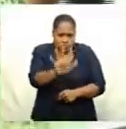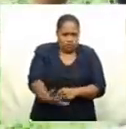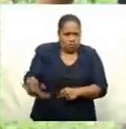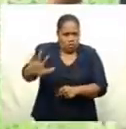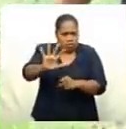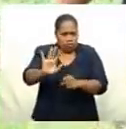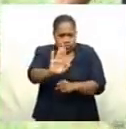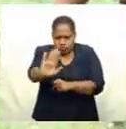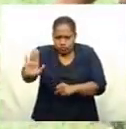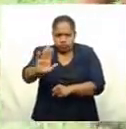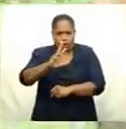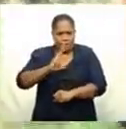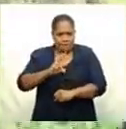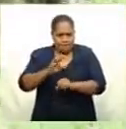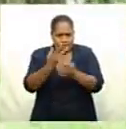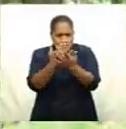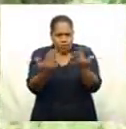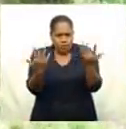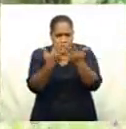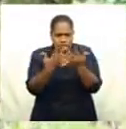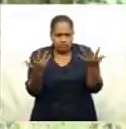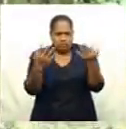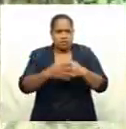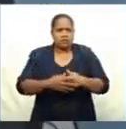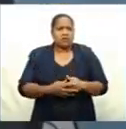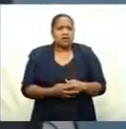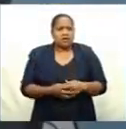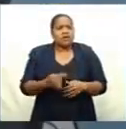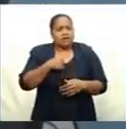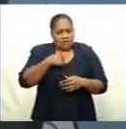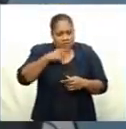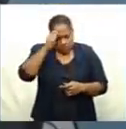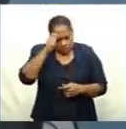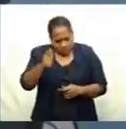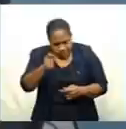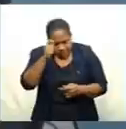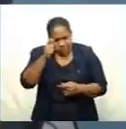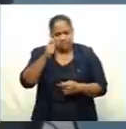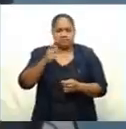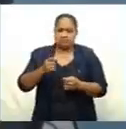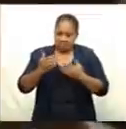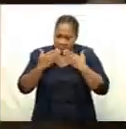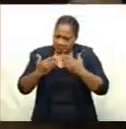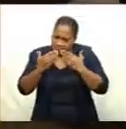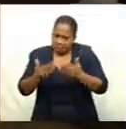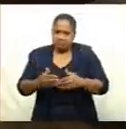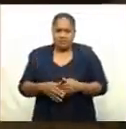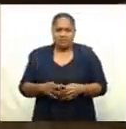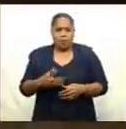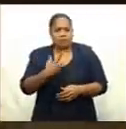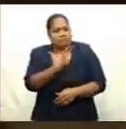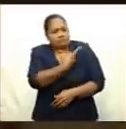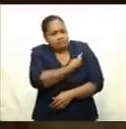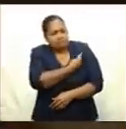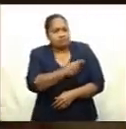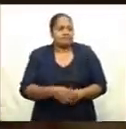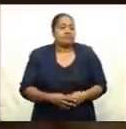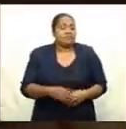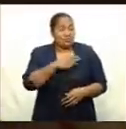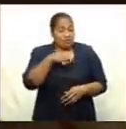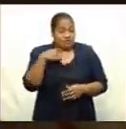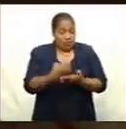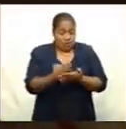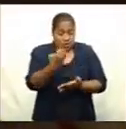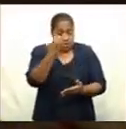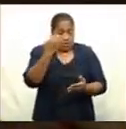and I think you've done it in record time, so I take my hat off to everyone involved. Minister for Economy Ayaz Said Kayum